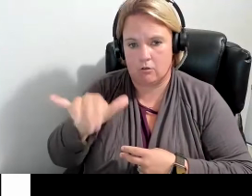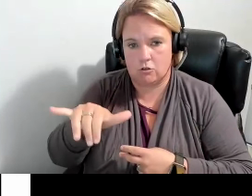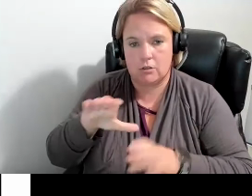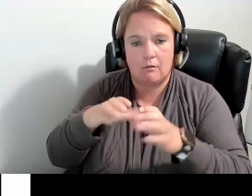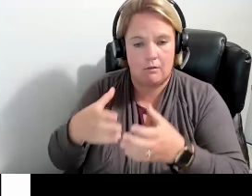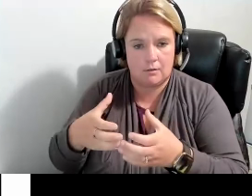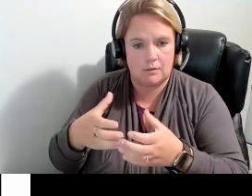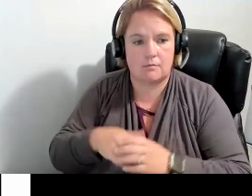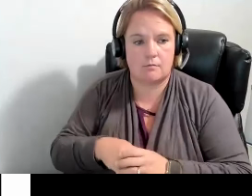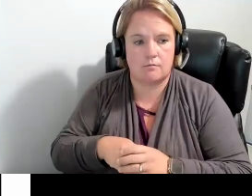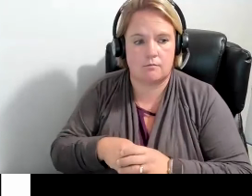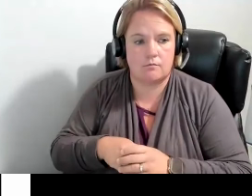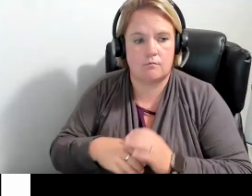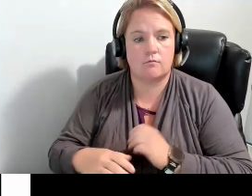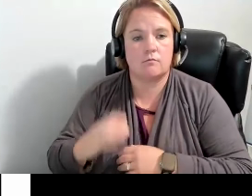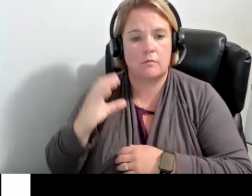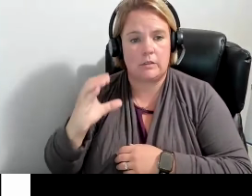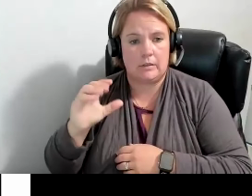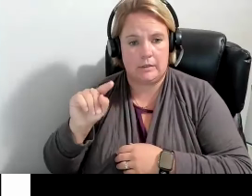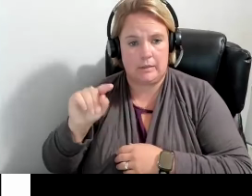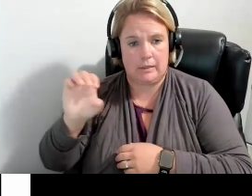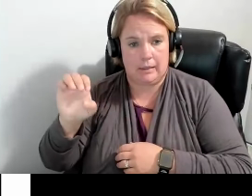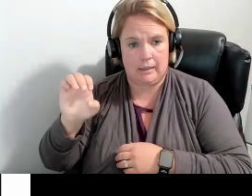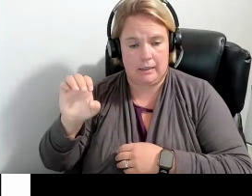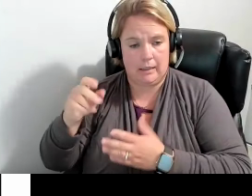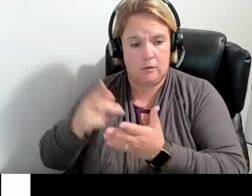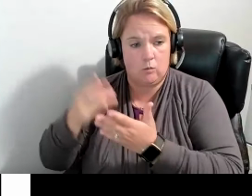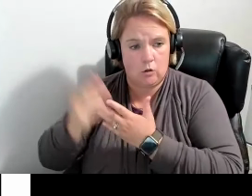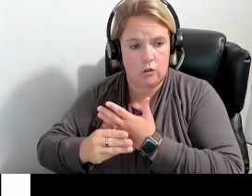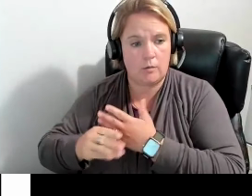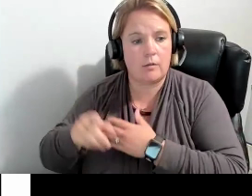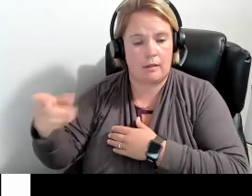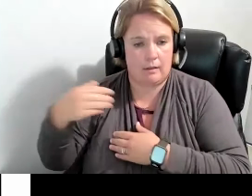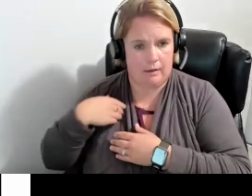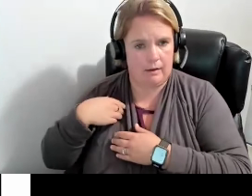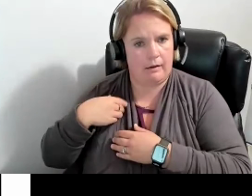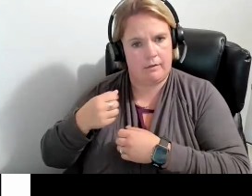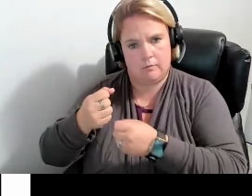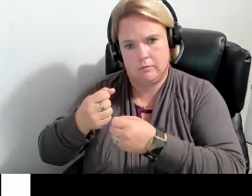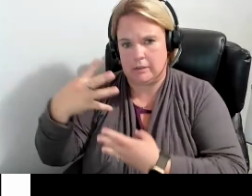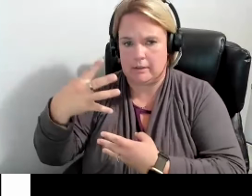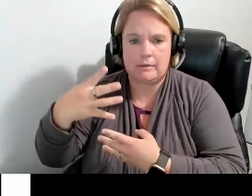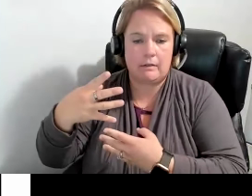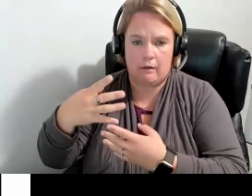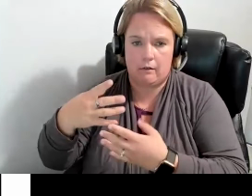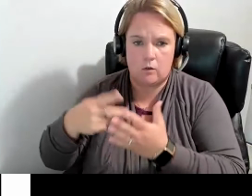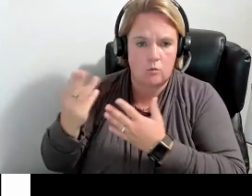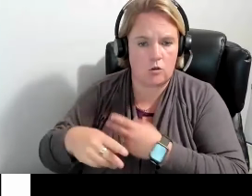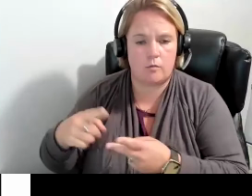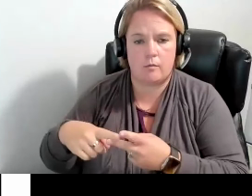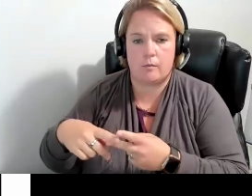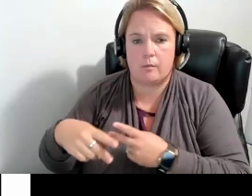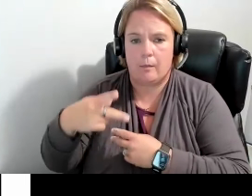The CTE program over there. So in their CTE, they have several programs. So they have like